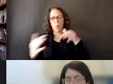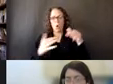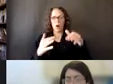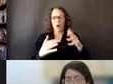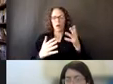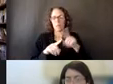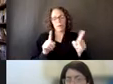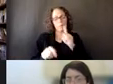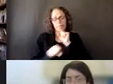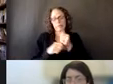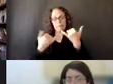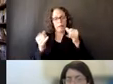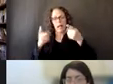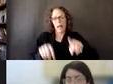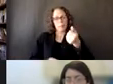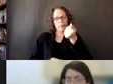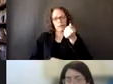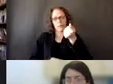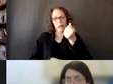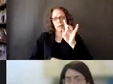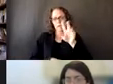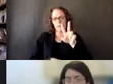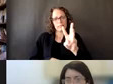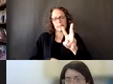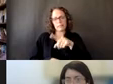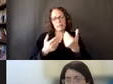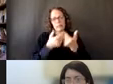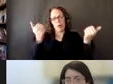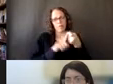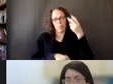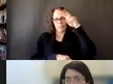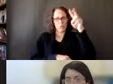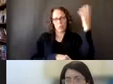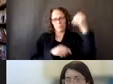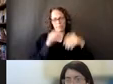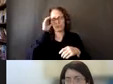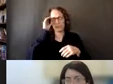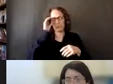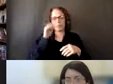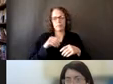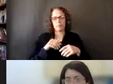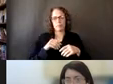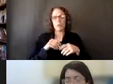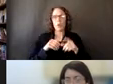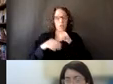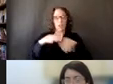1836. And, you know, Texas did break away from Mexico because of the issue of